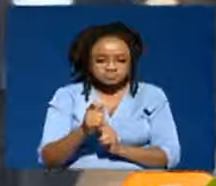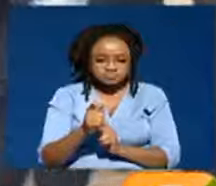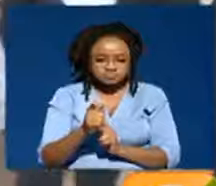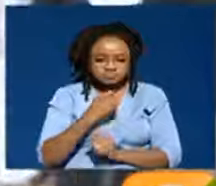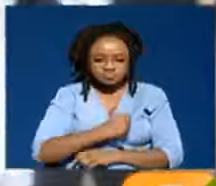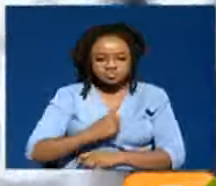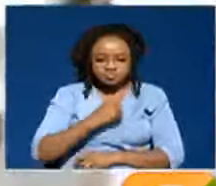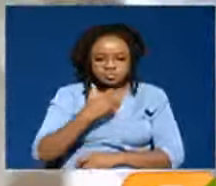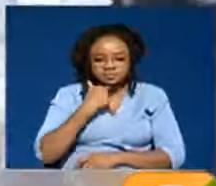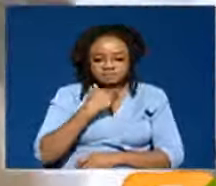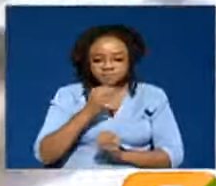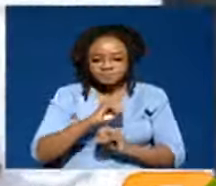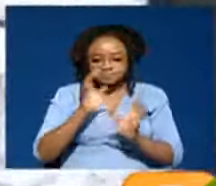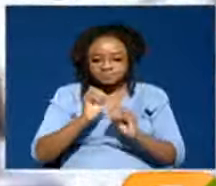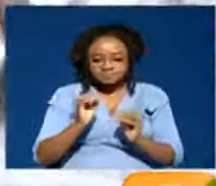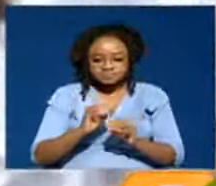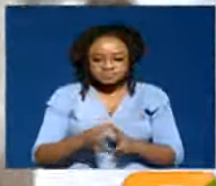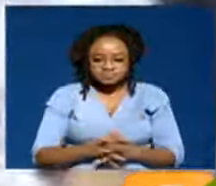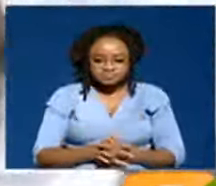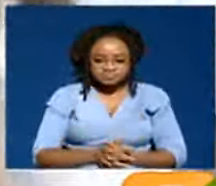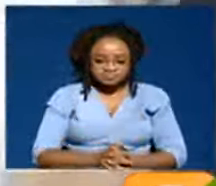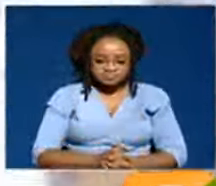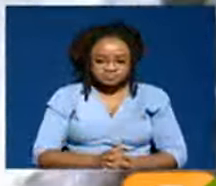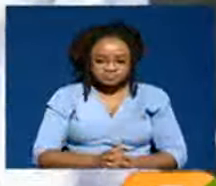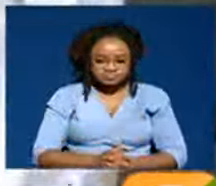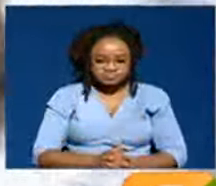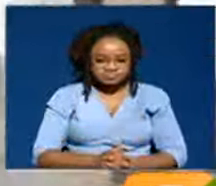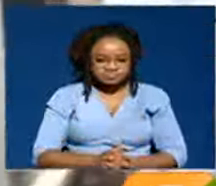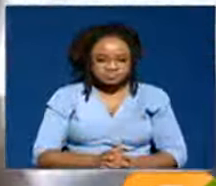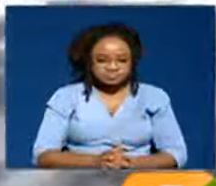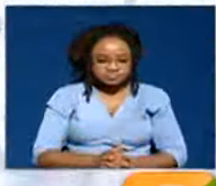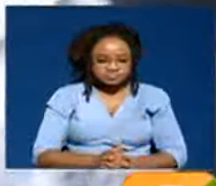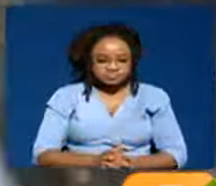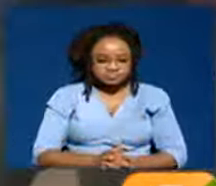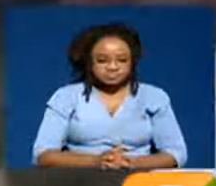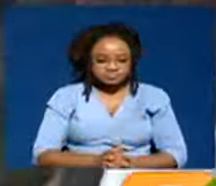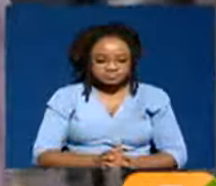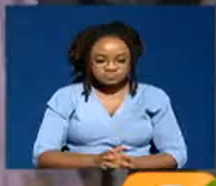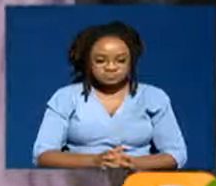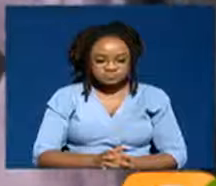democracies after outgoing President Macky Sall tried to postpone the election until December.